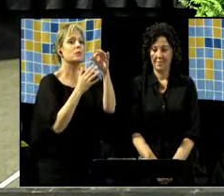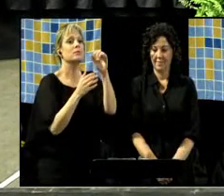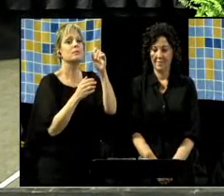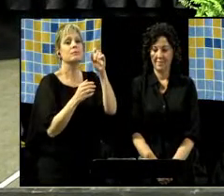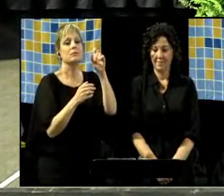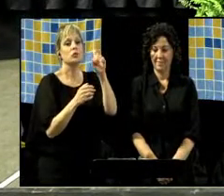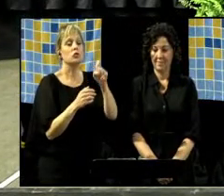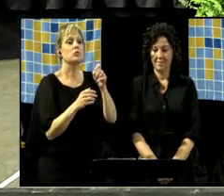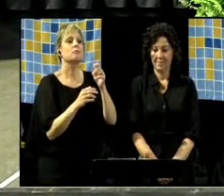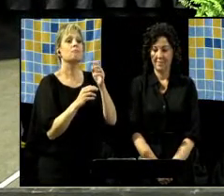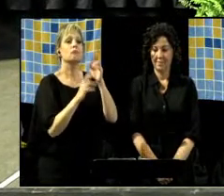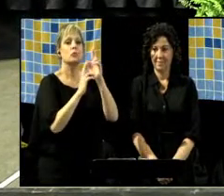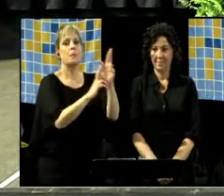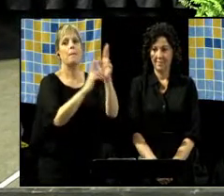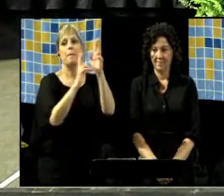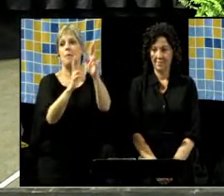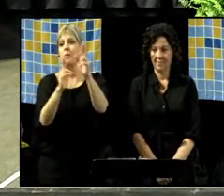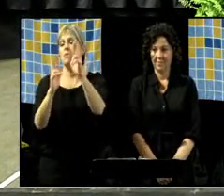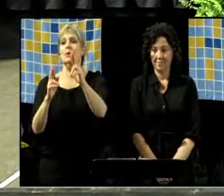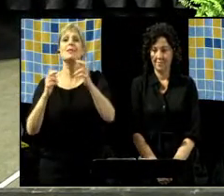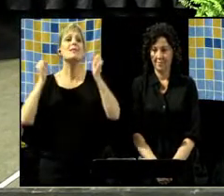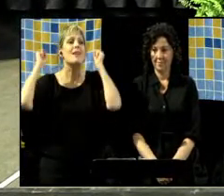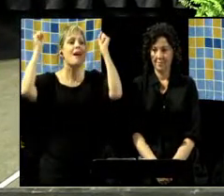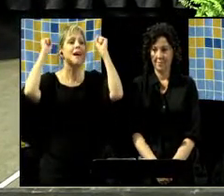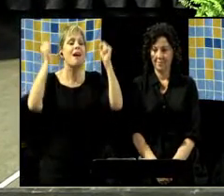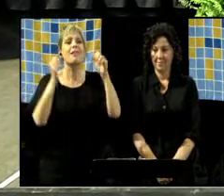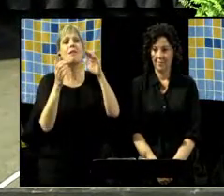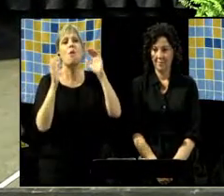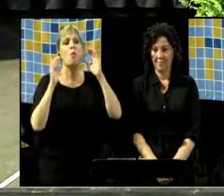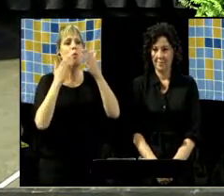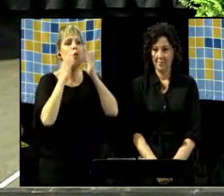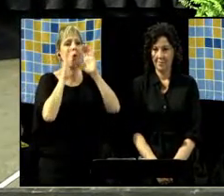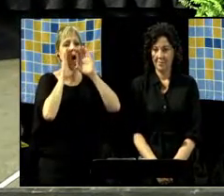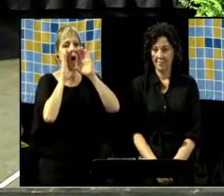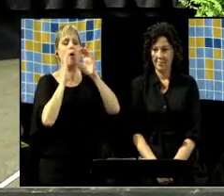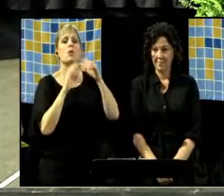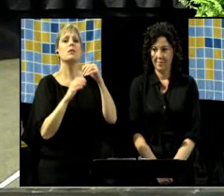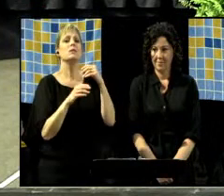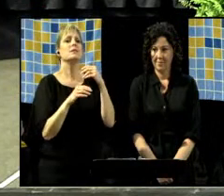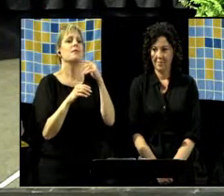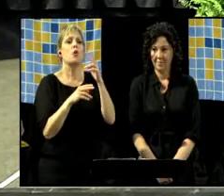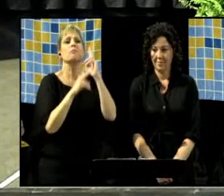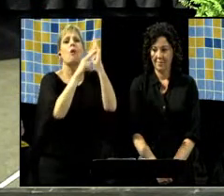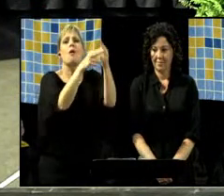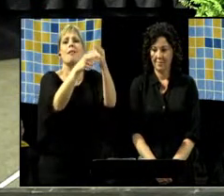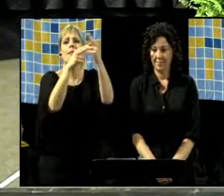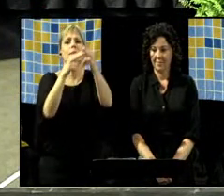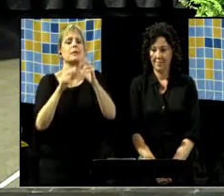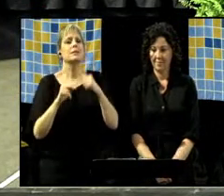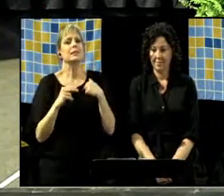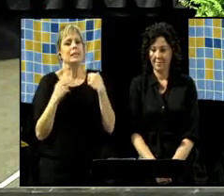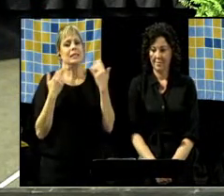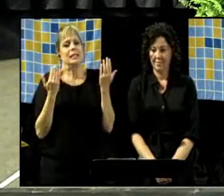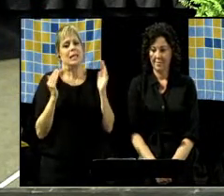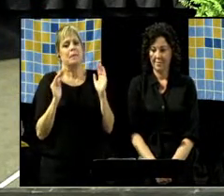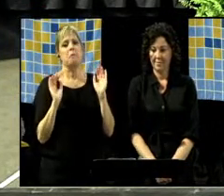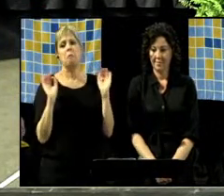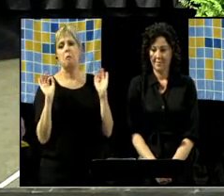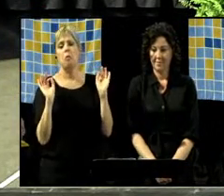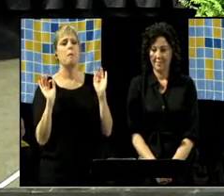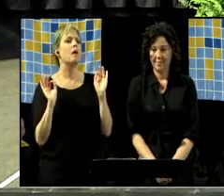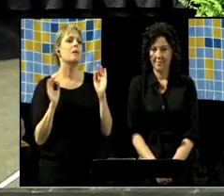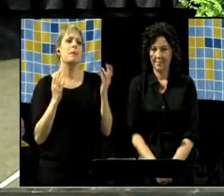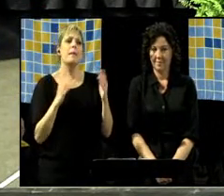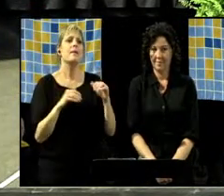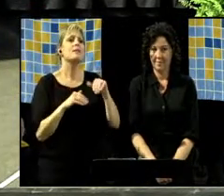their name called and heard. While yelling, cheering, or calling out a personal message to your graduate may seem innocent, it could very well